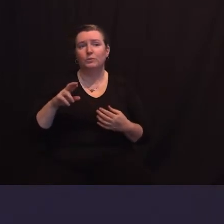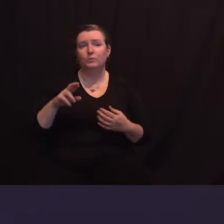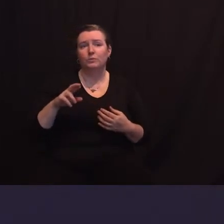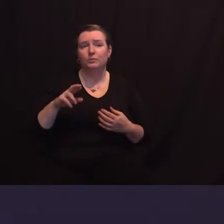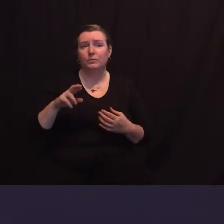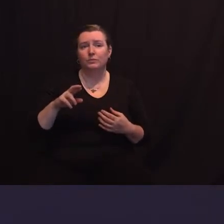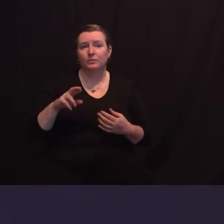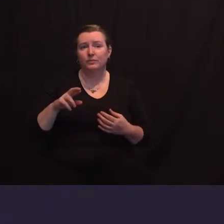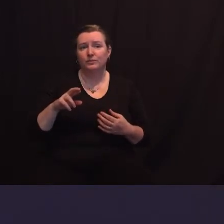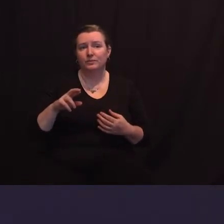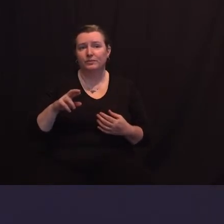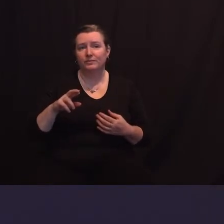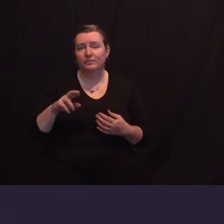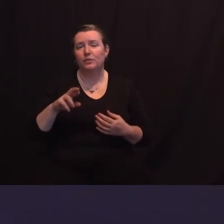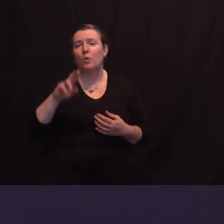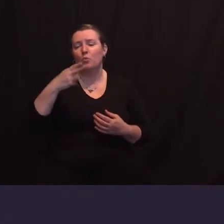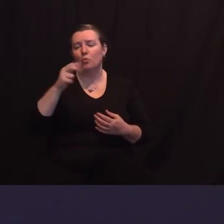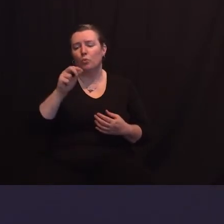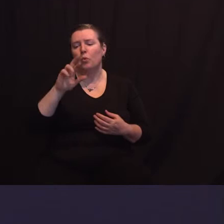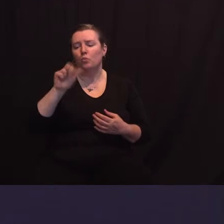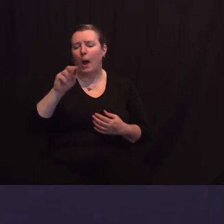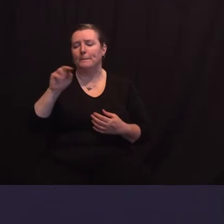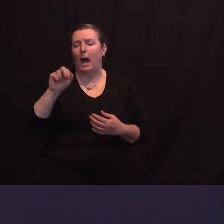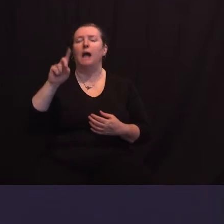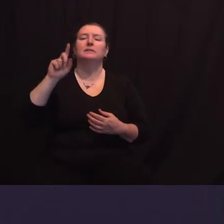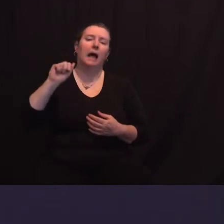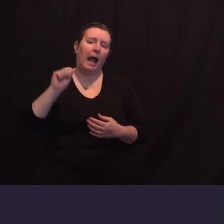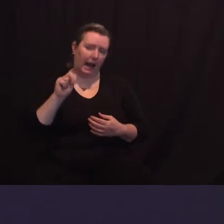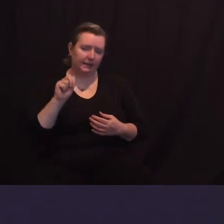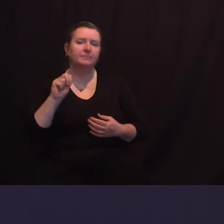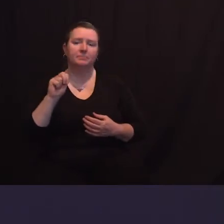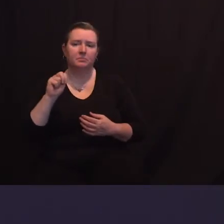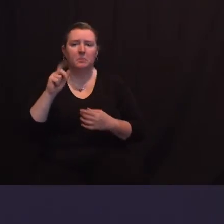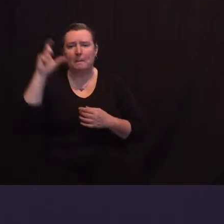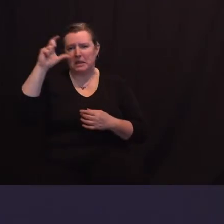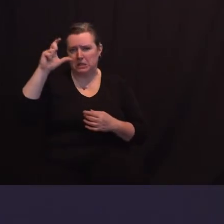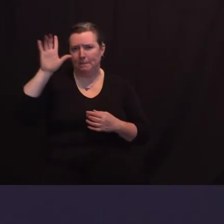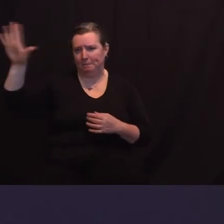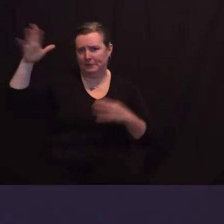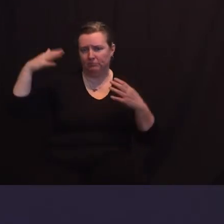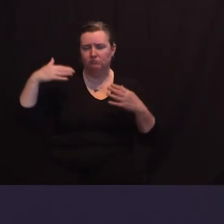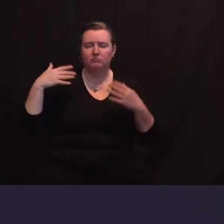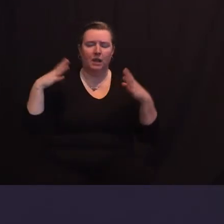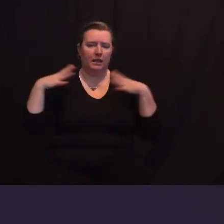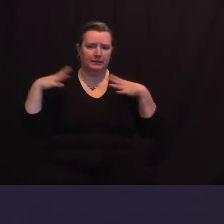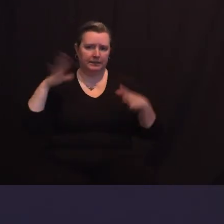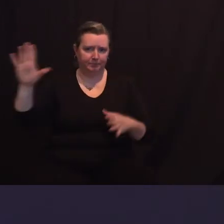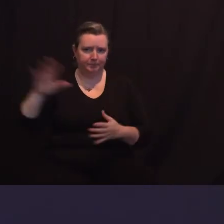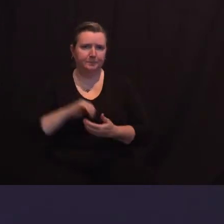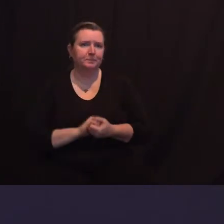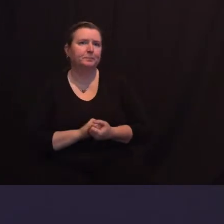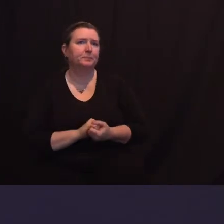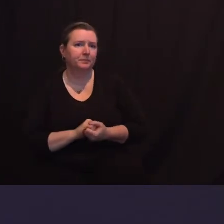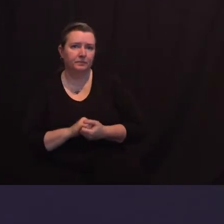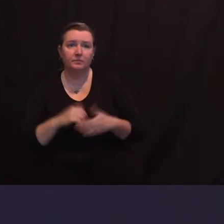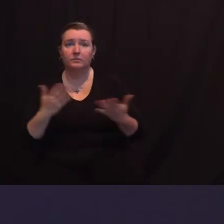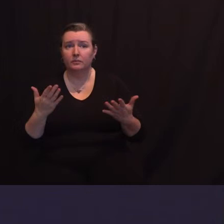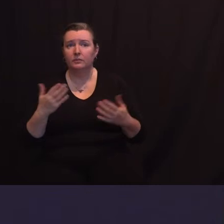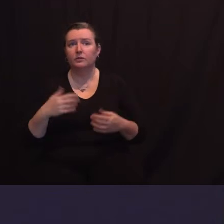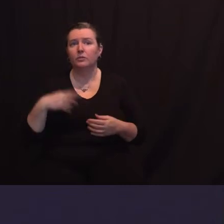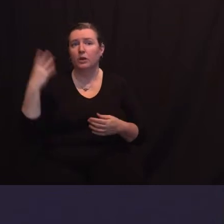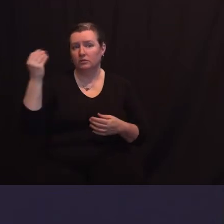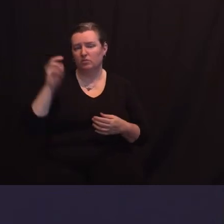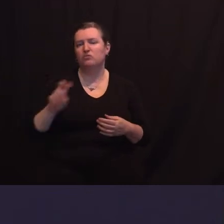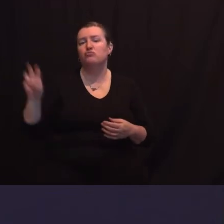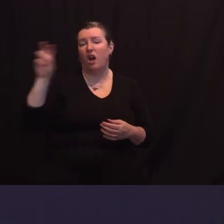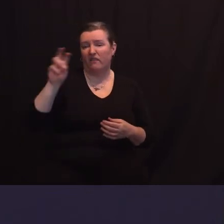holidays responsibly, and if you can, preferably out of doors. Again, we'll be on the road on Friday, and we'll be,